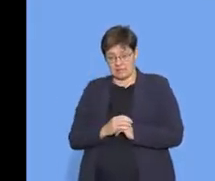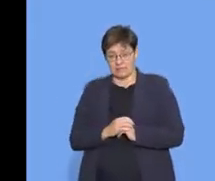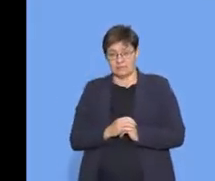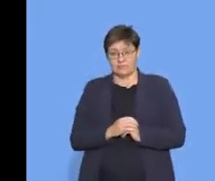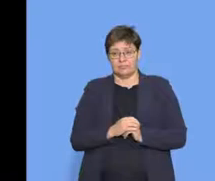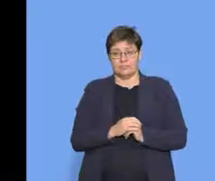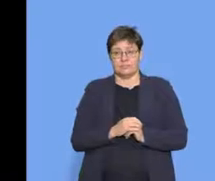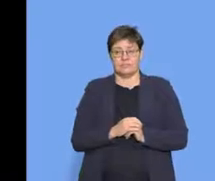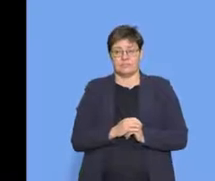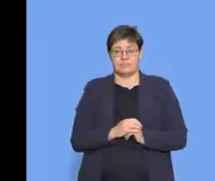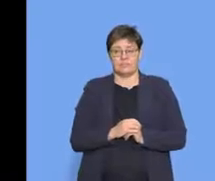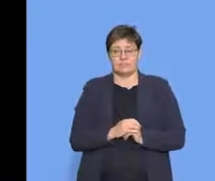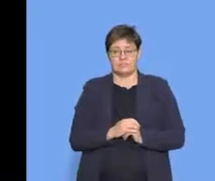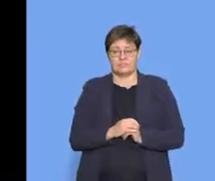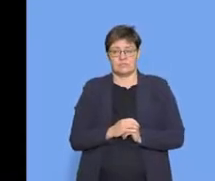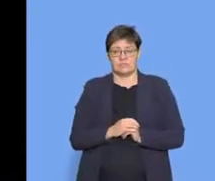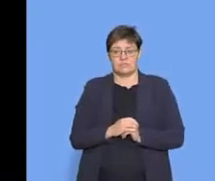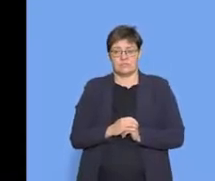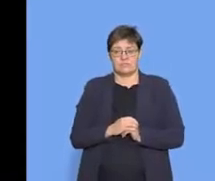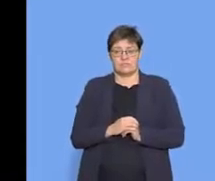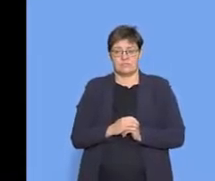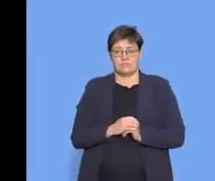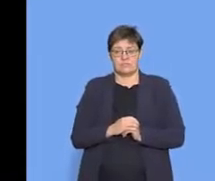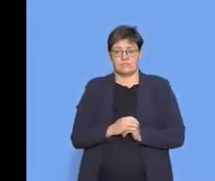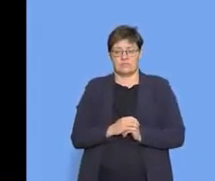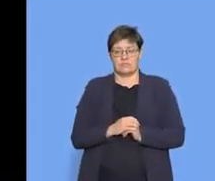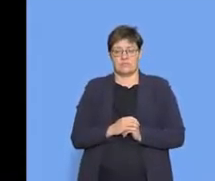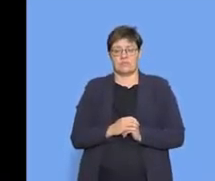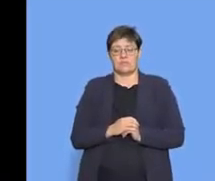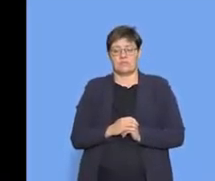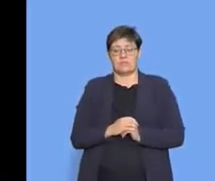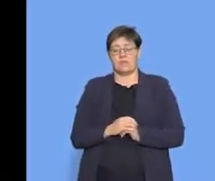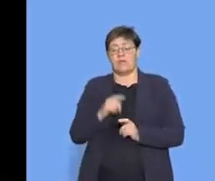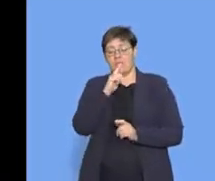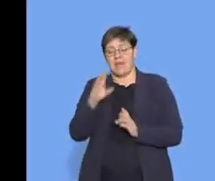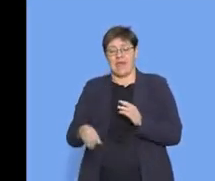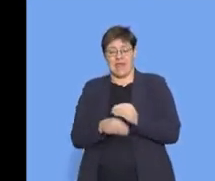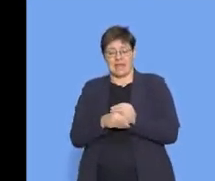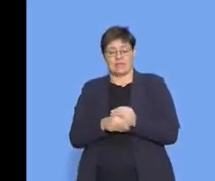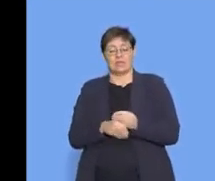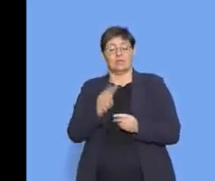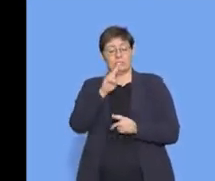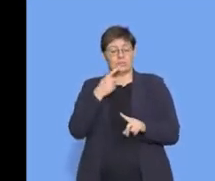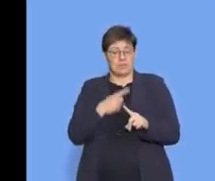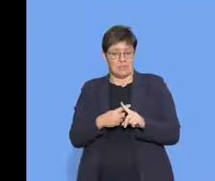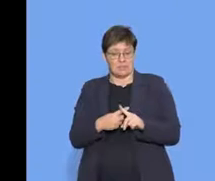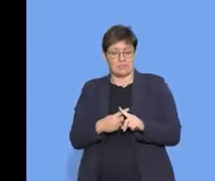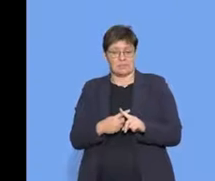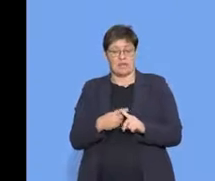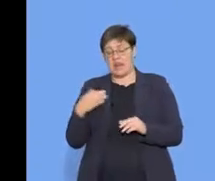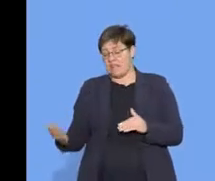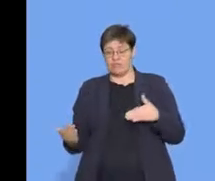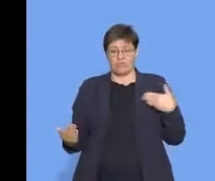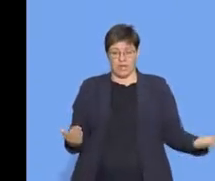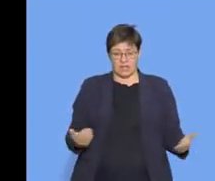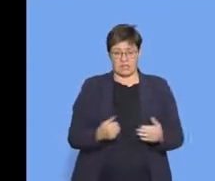rectangle, which are each length times height. And then I'm going to add 2 times the area